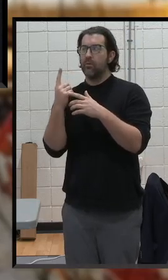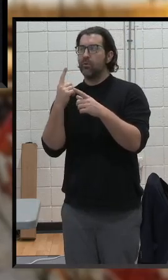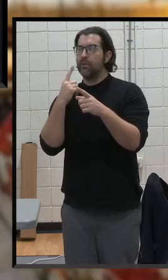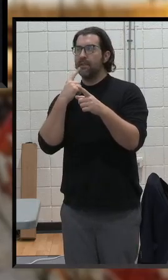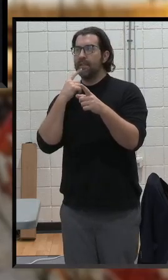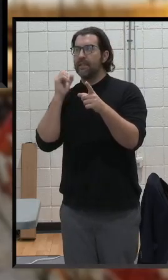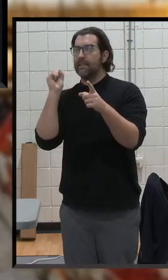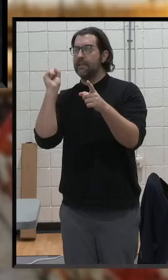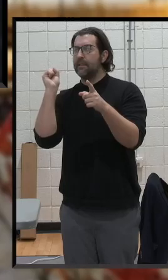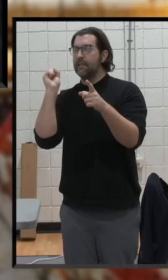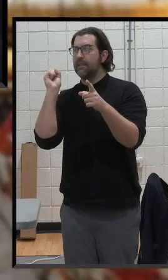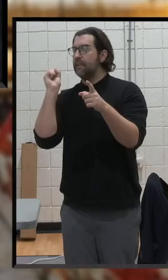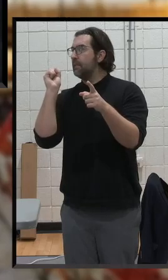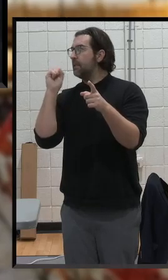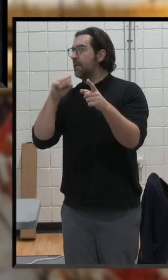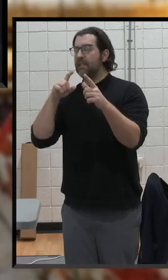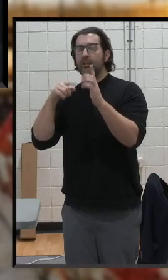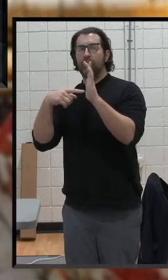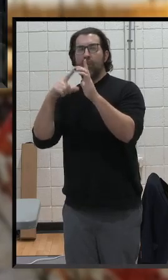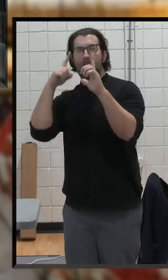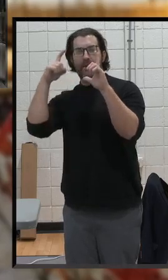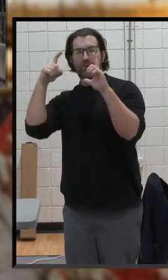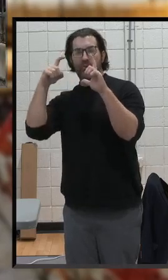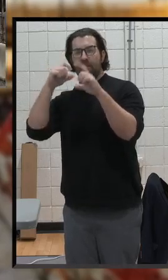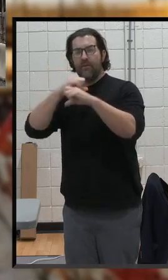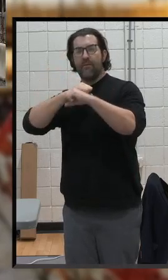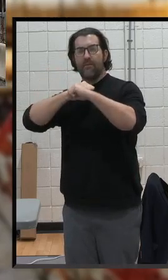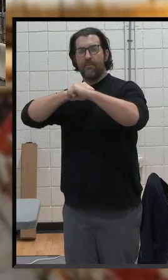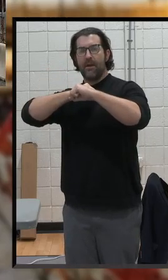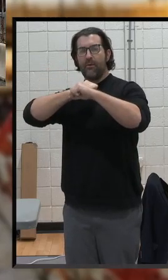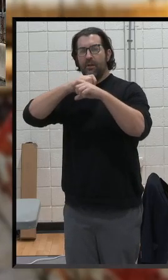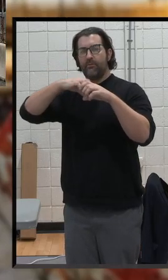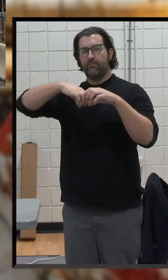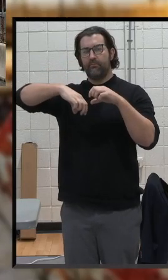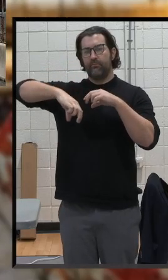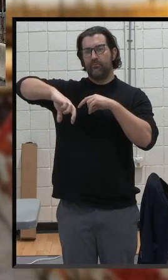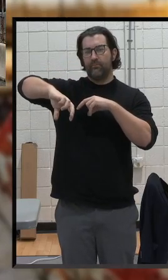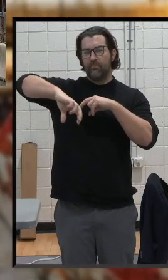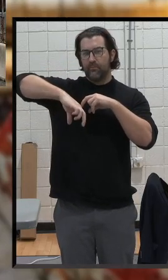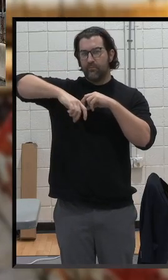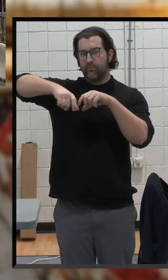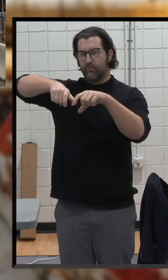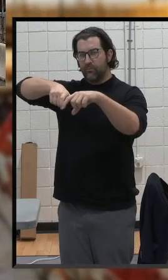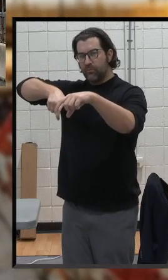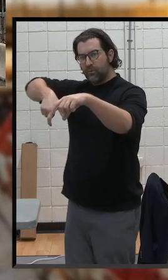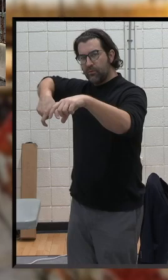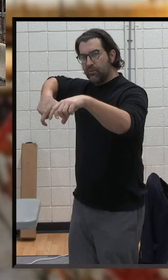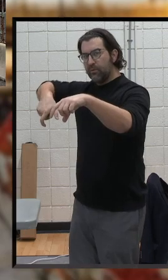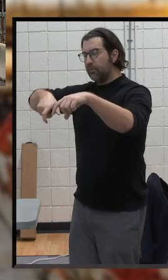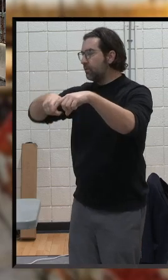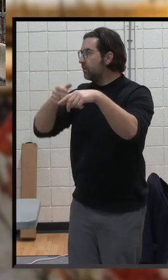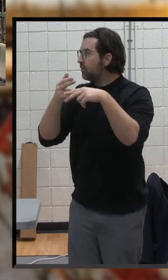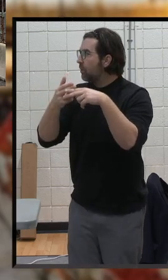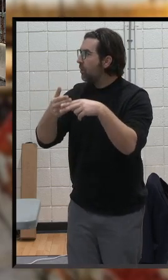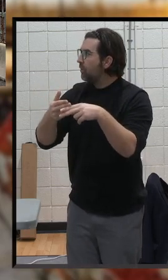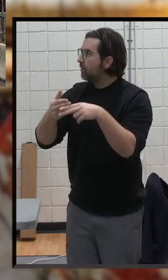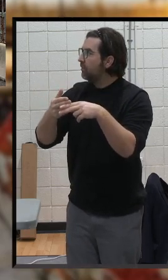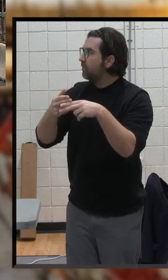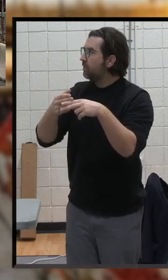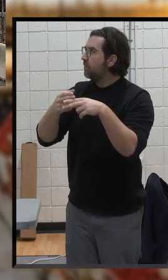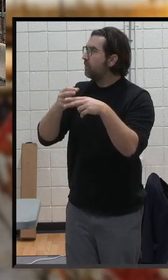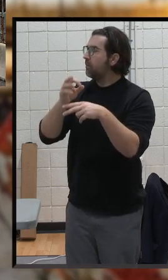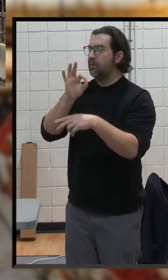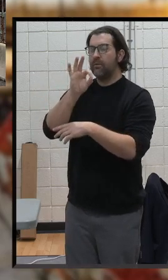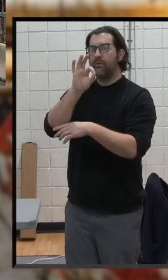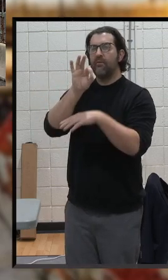Yes, so I'll go back to a photo of the barrier. So yeah, it's called a a floor